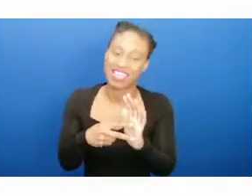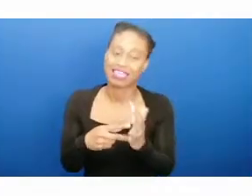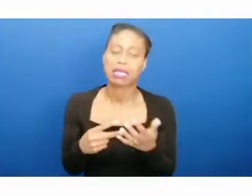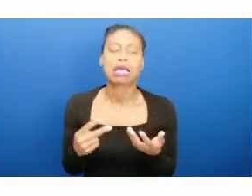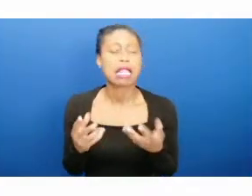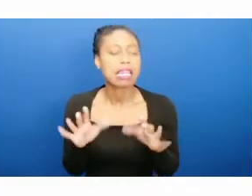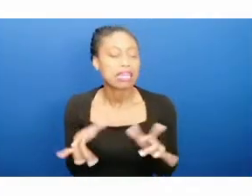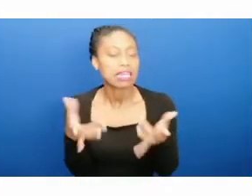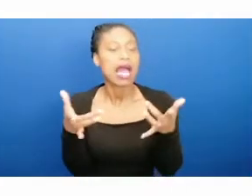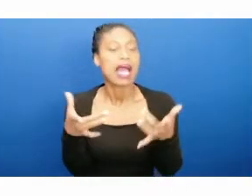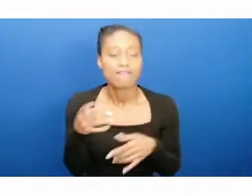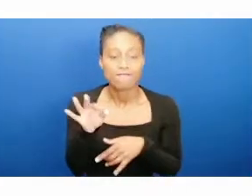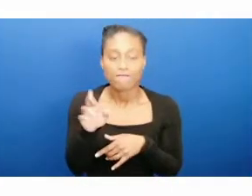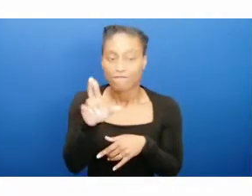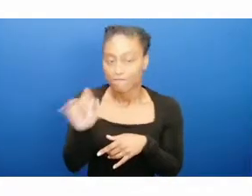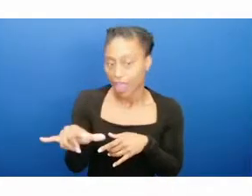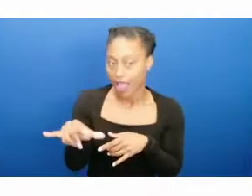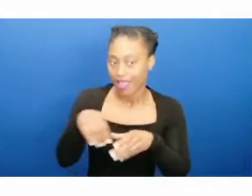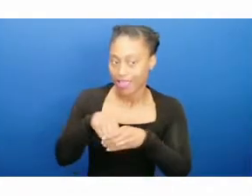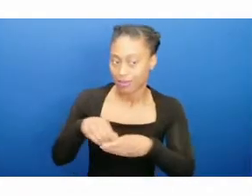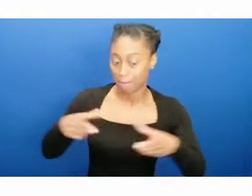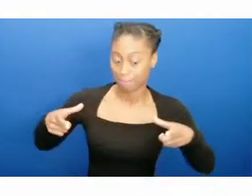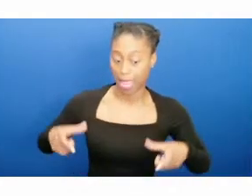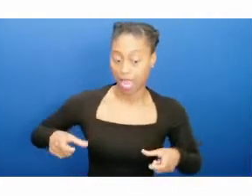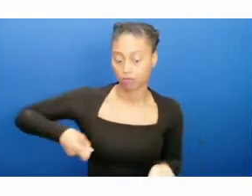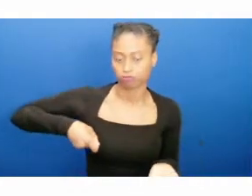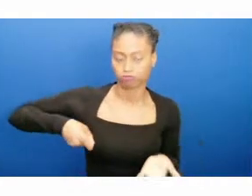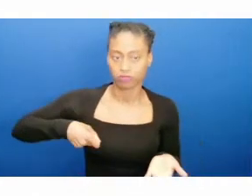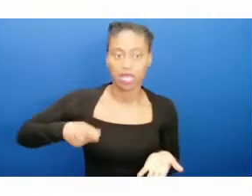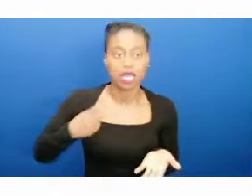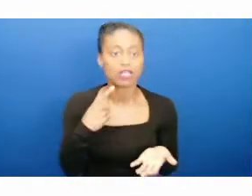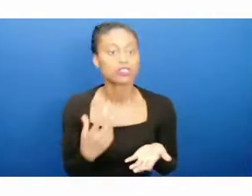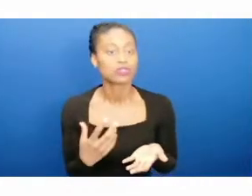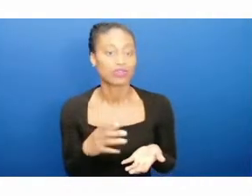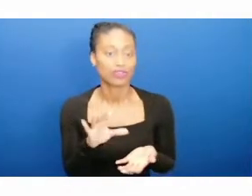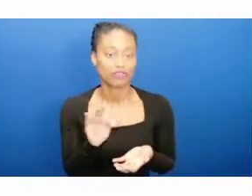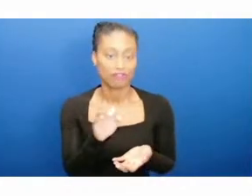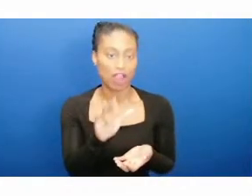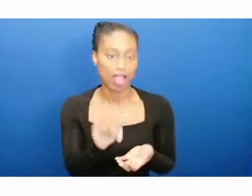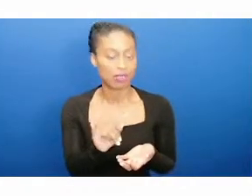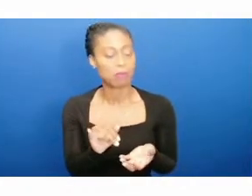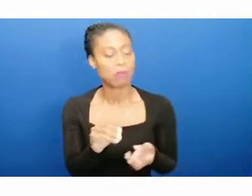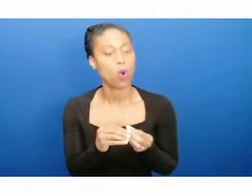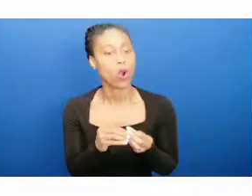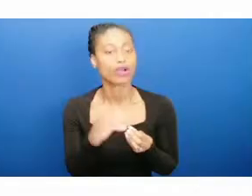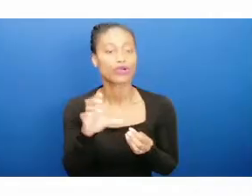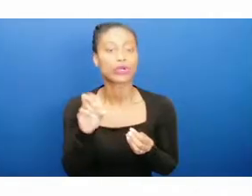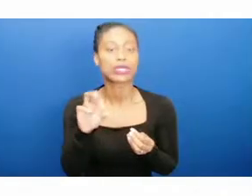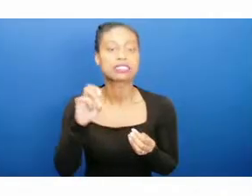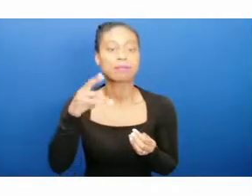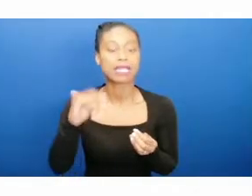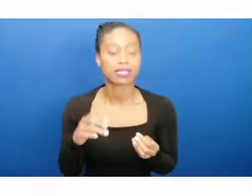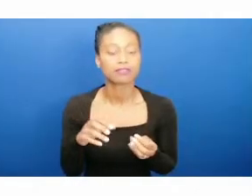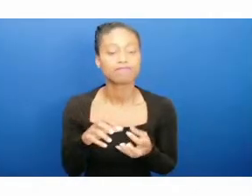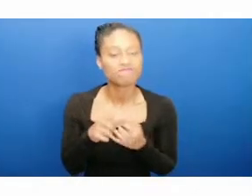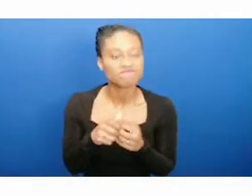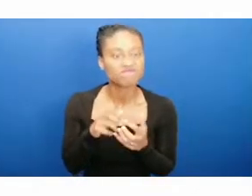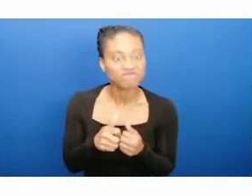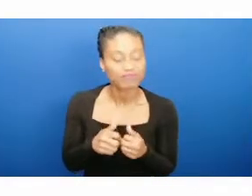there. So I have my cooking eye here,